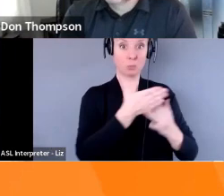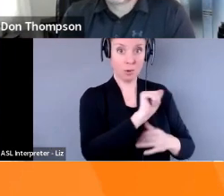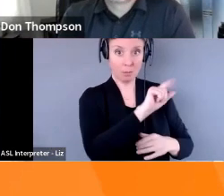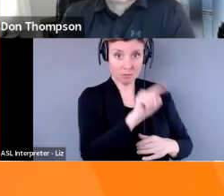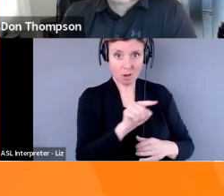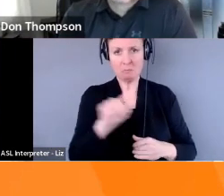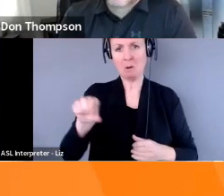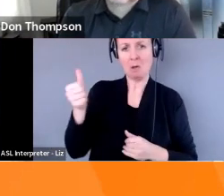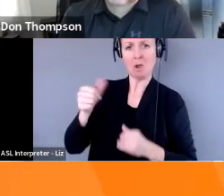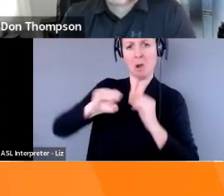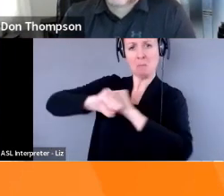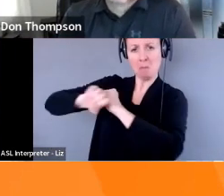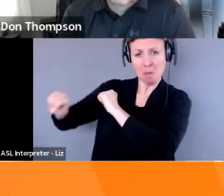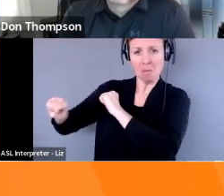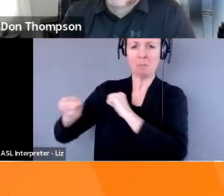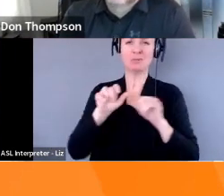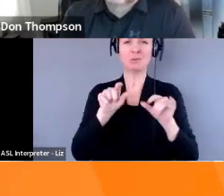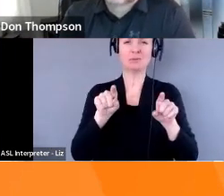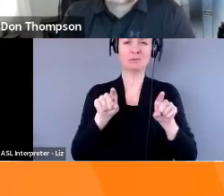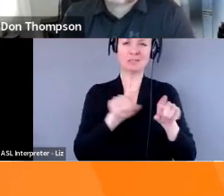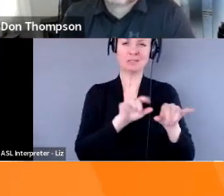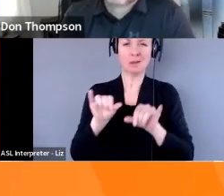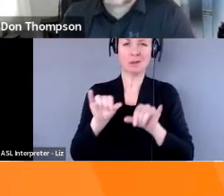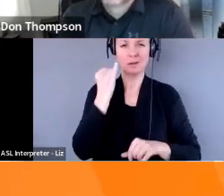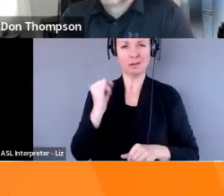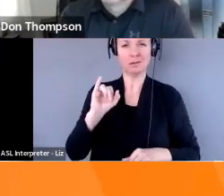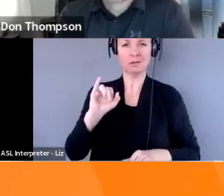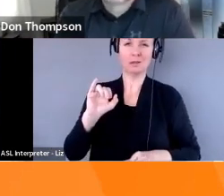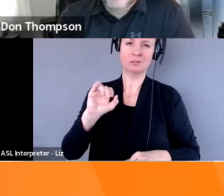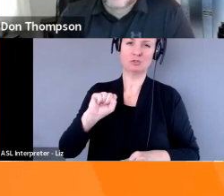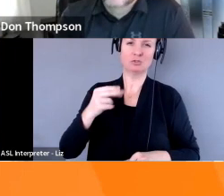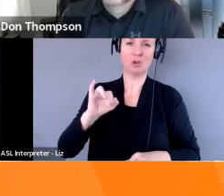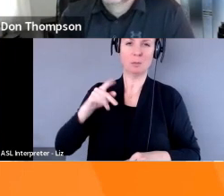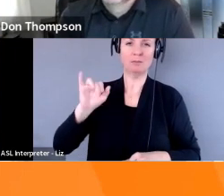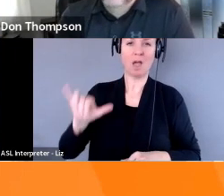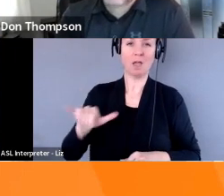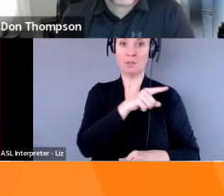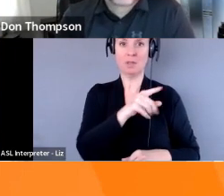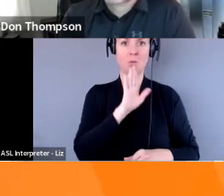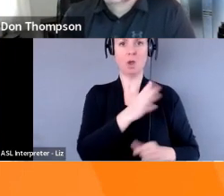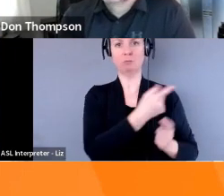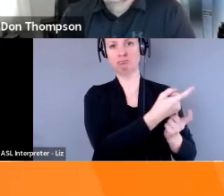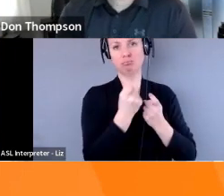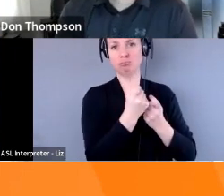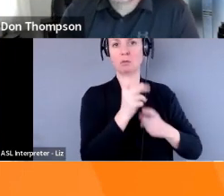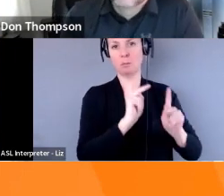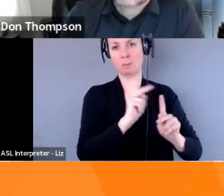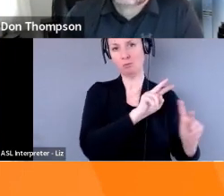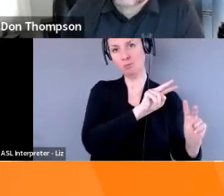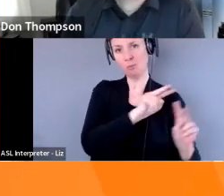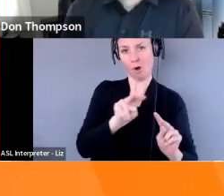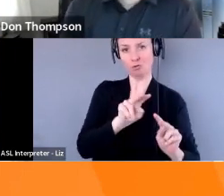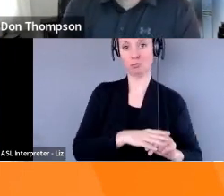but you're selling through. It's like your Shopify site, but they bring the eyeballs. As a vendor, Amazon is a customer that you sell